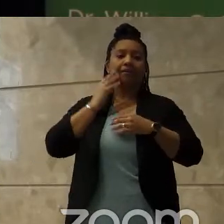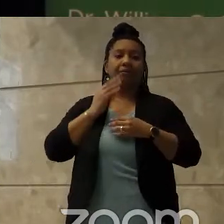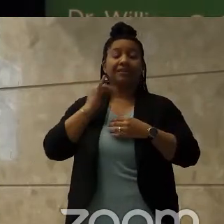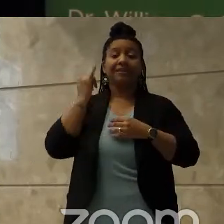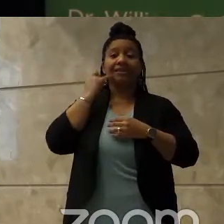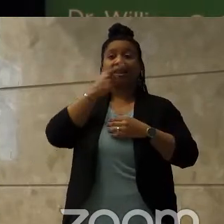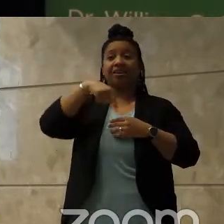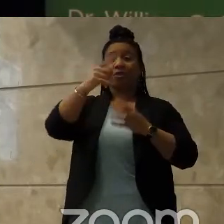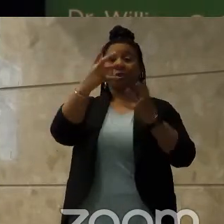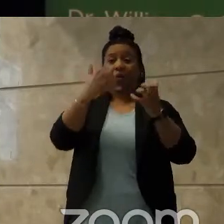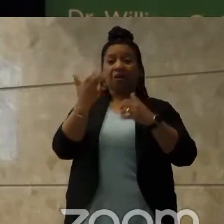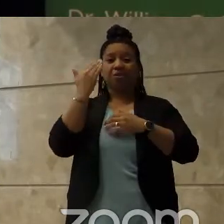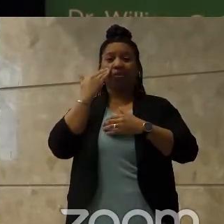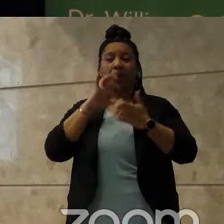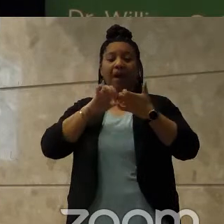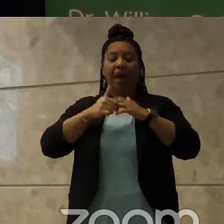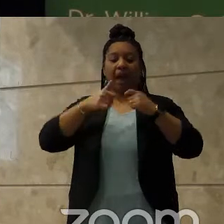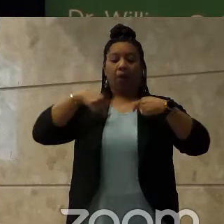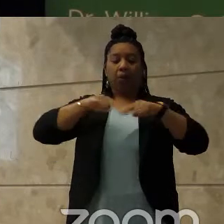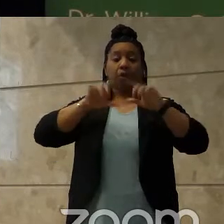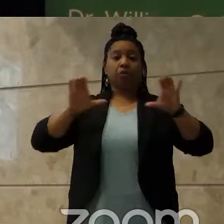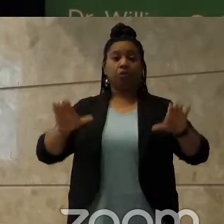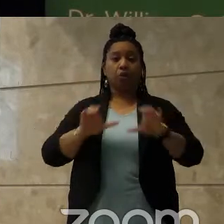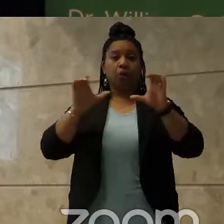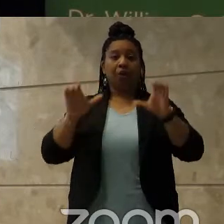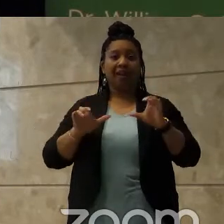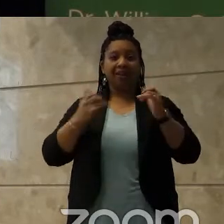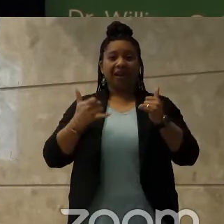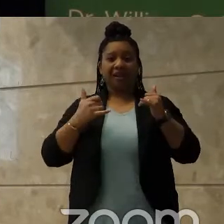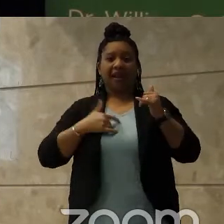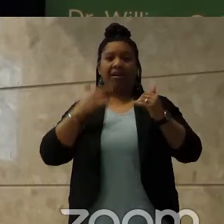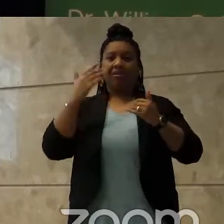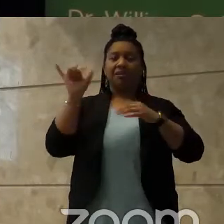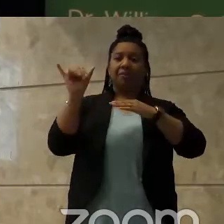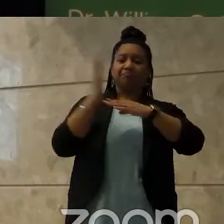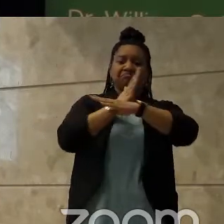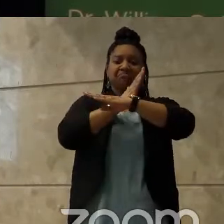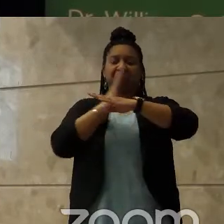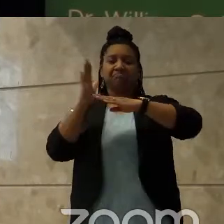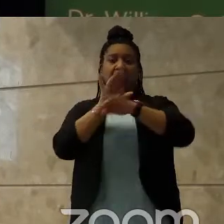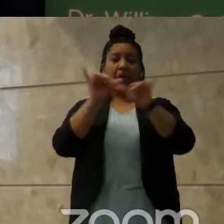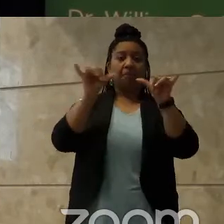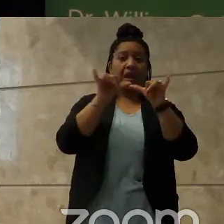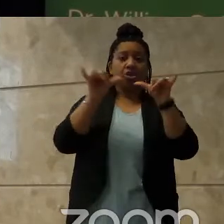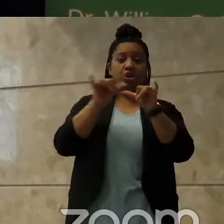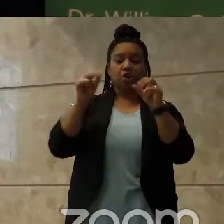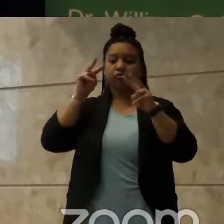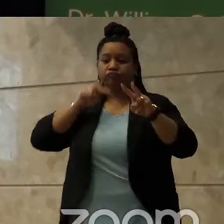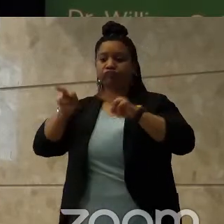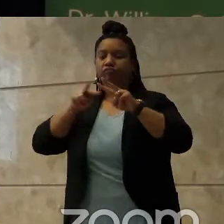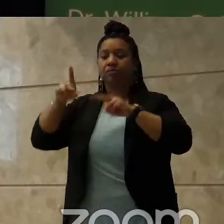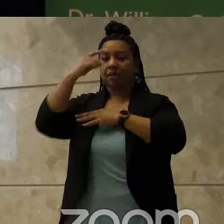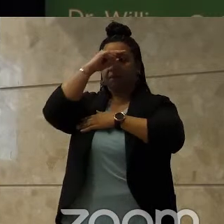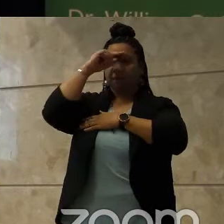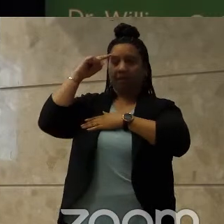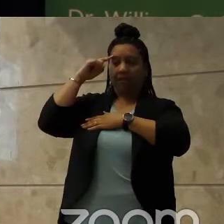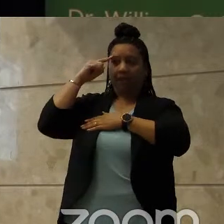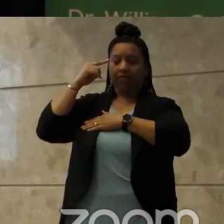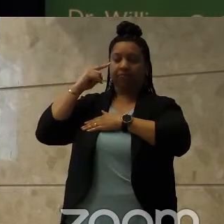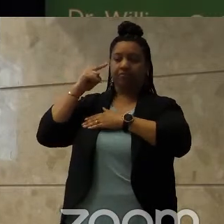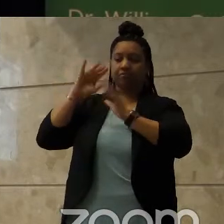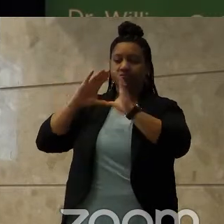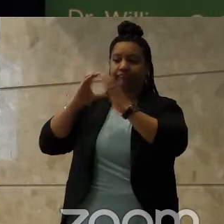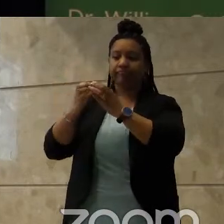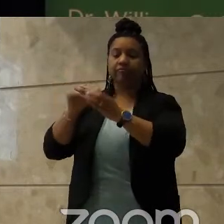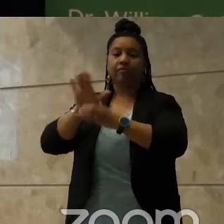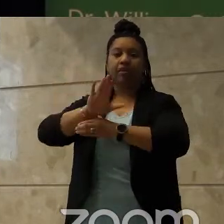know how we're doing, the litmus test, the metric is the Black condition. So how are we